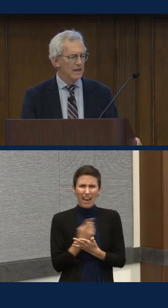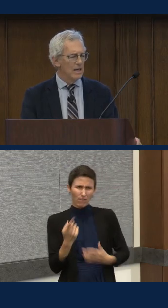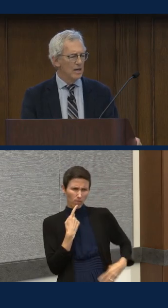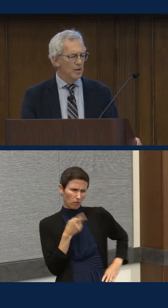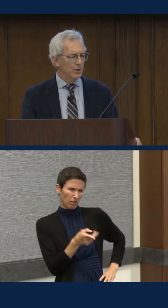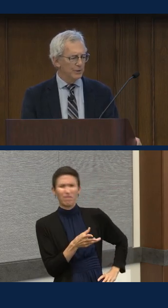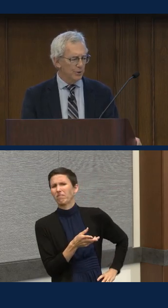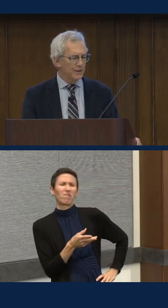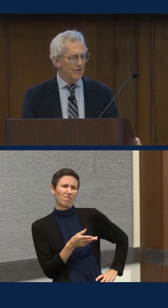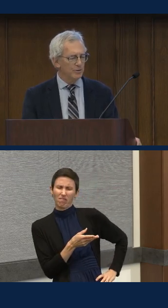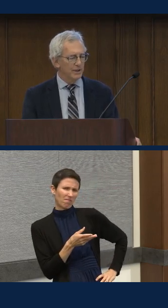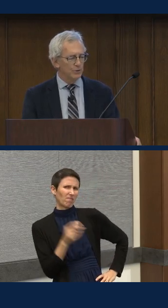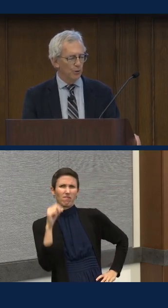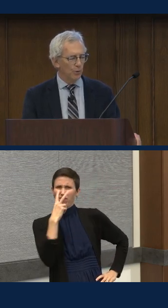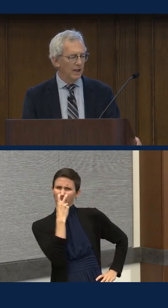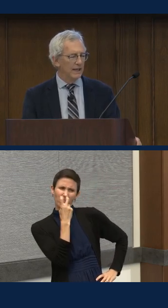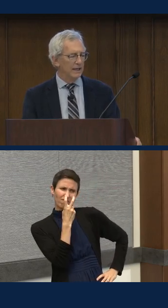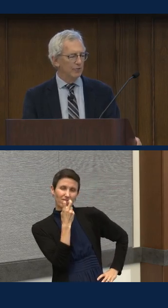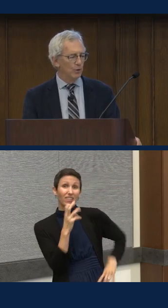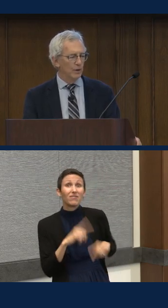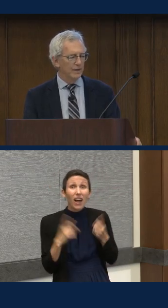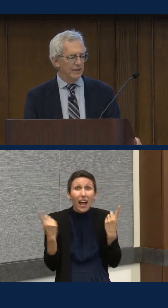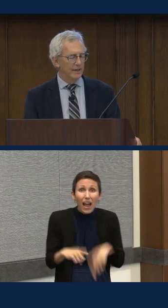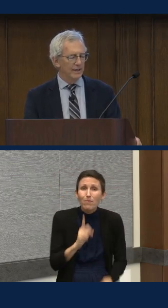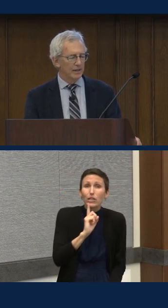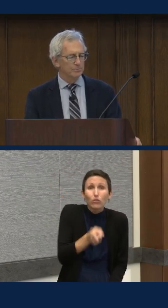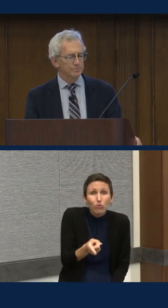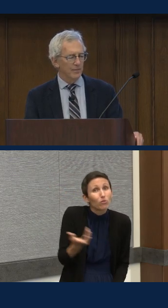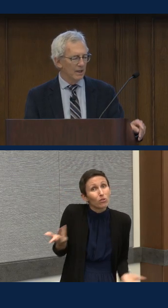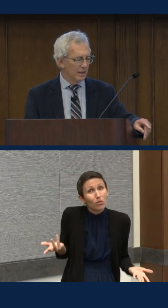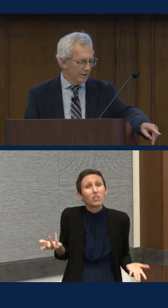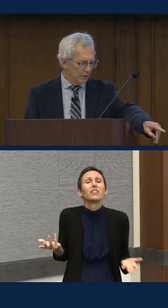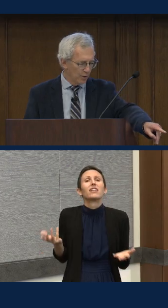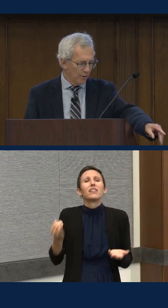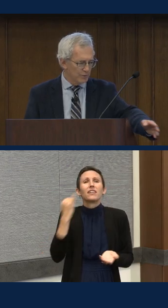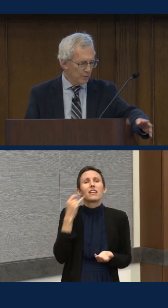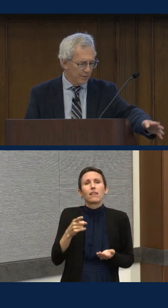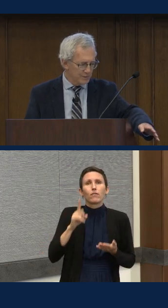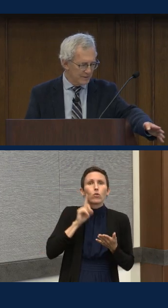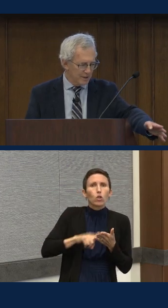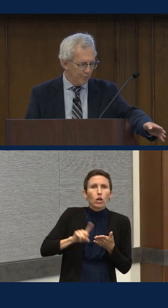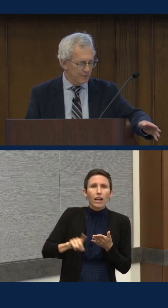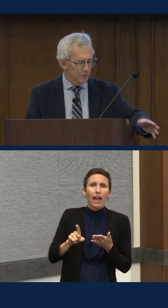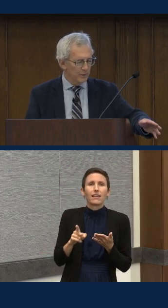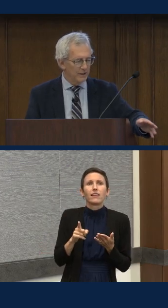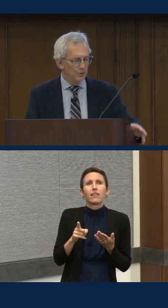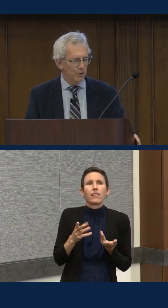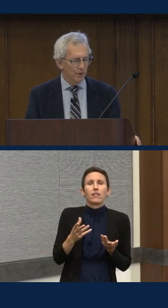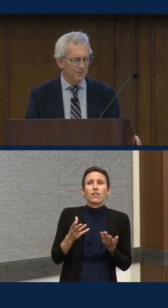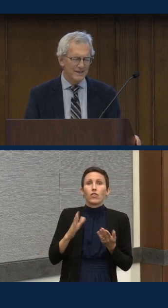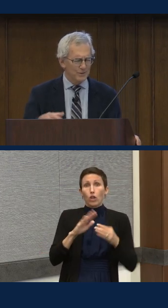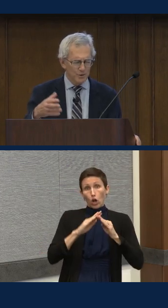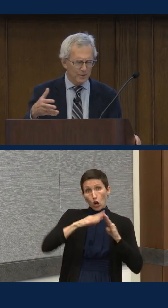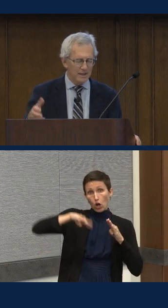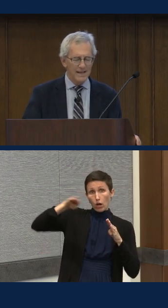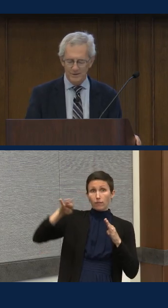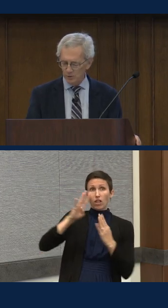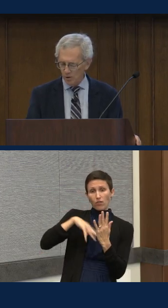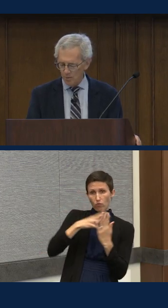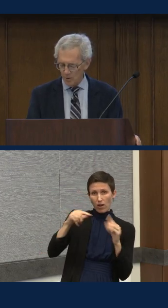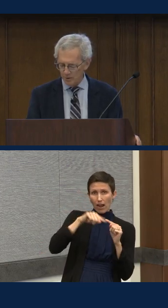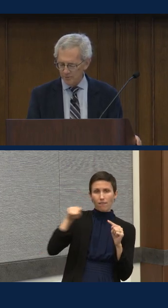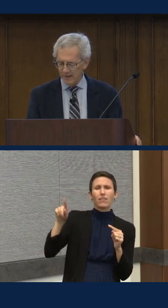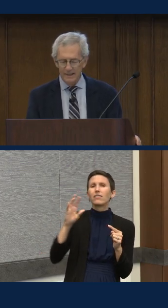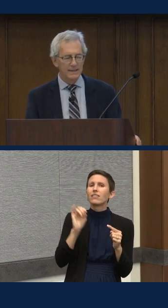hypothesis. But it turned out to be true. If you look at the curves where there's the difference between the two curves, that's sort of a